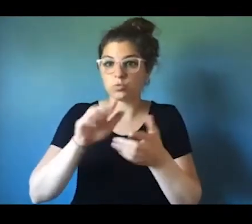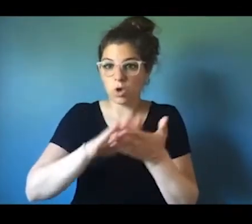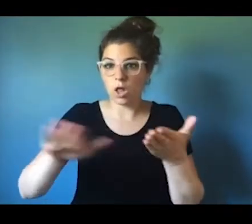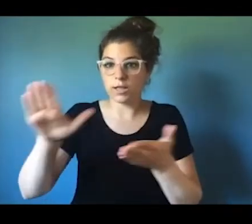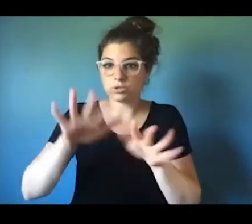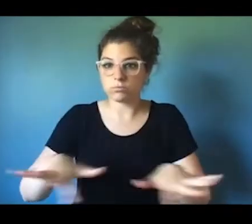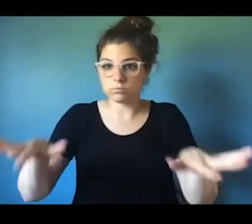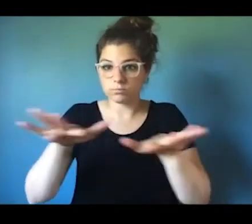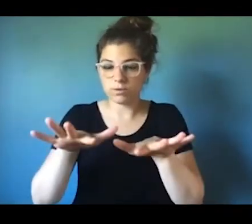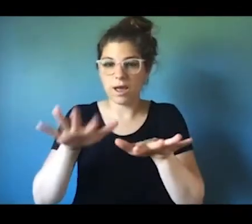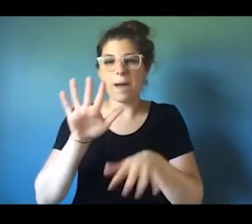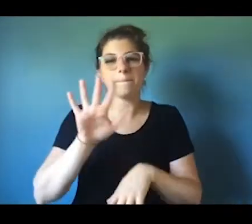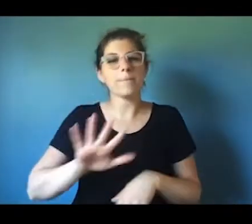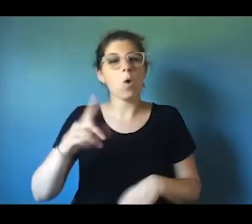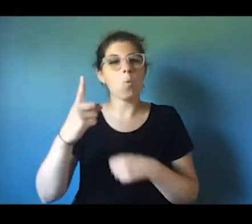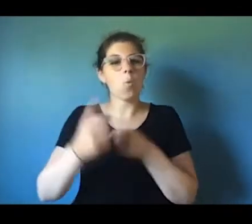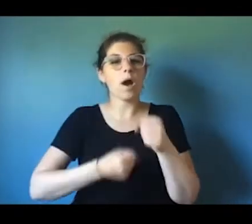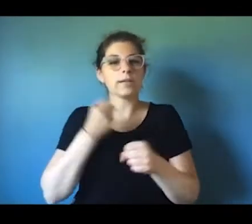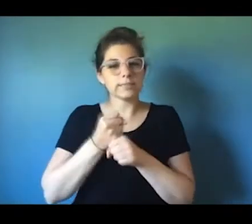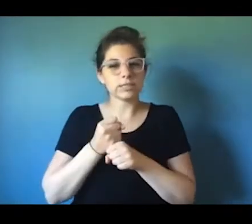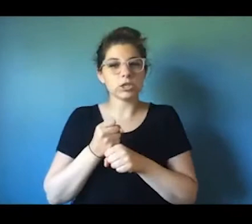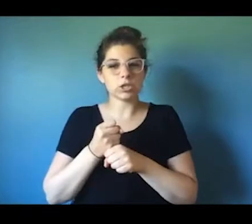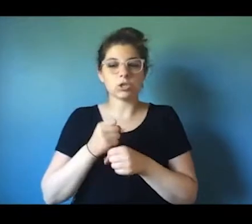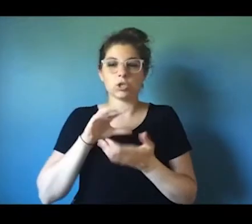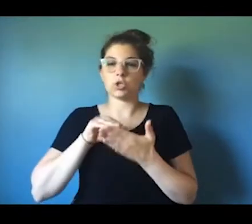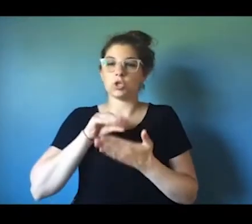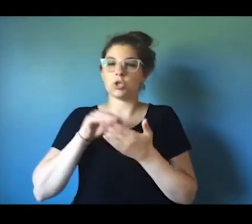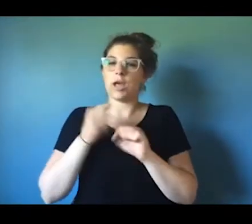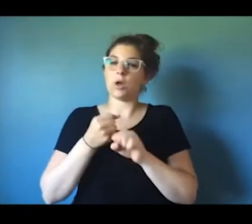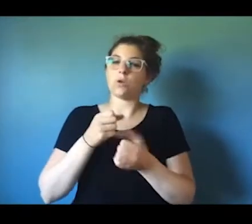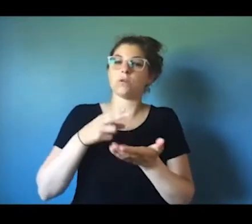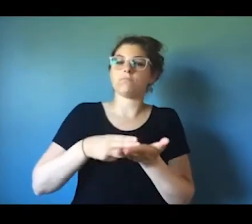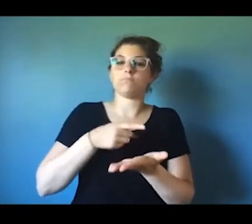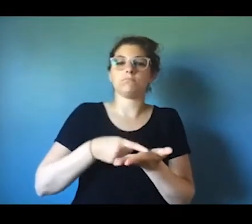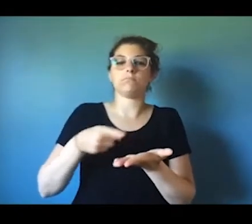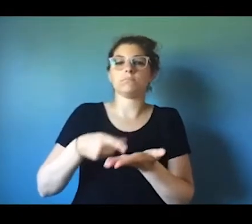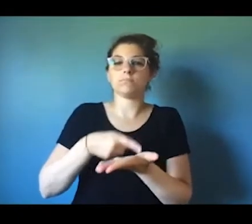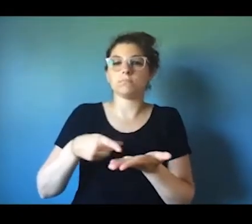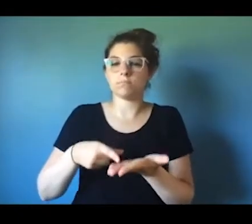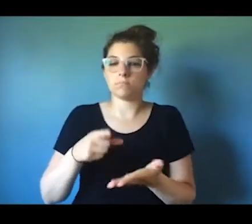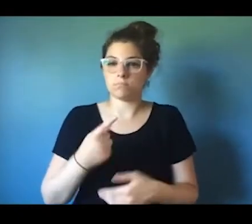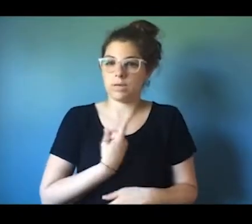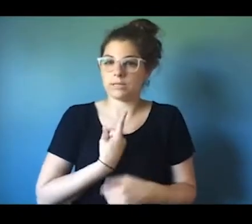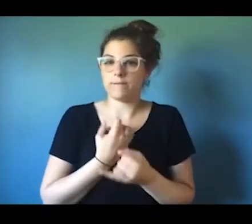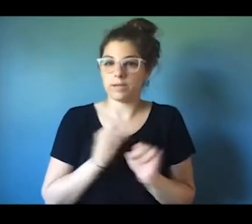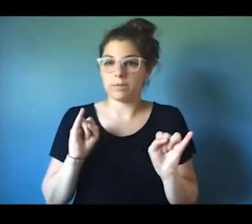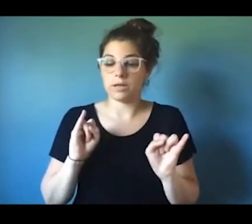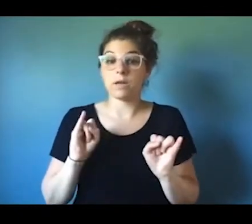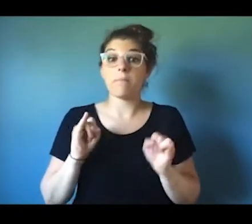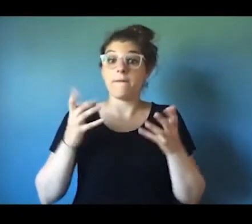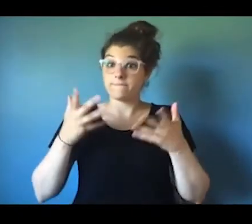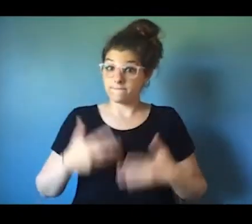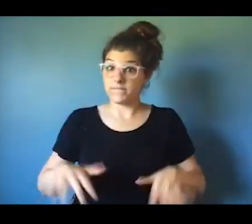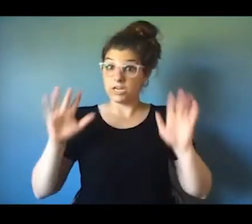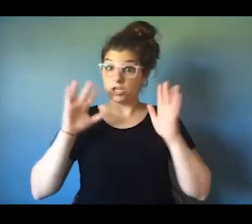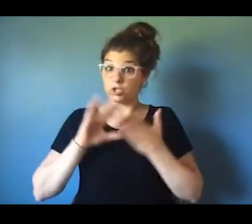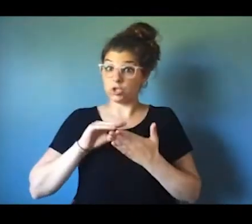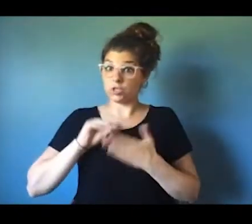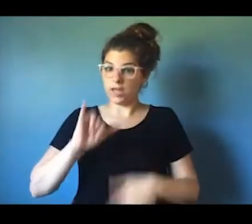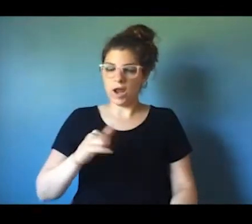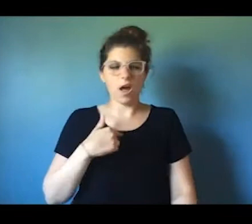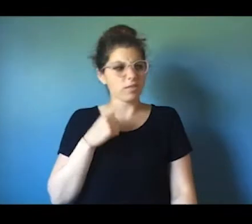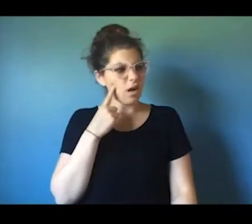apartment and to get to the campus. And it took me about a year to learn how to use the white cane to be able to do that independently on my